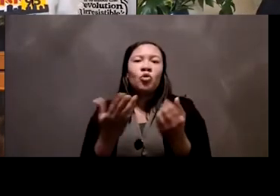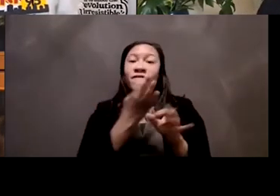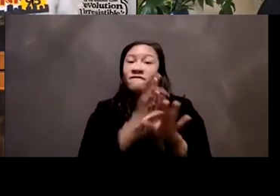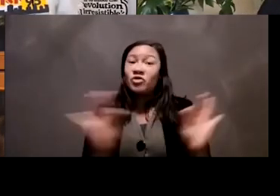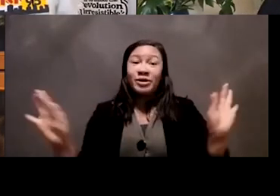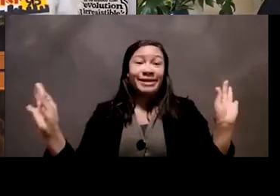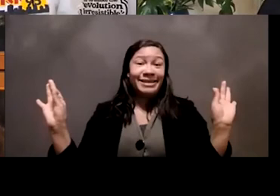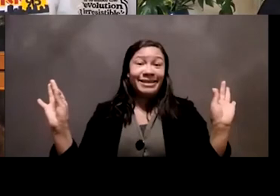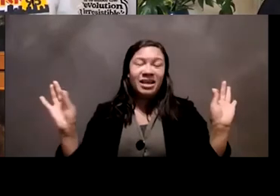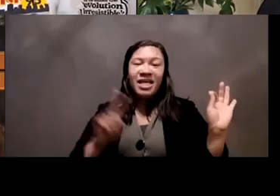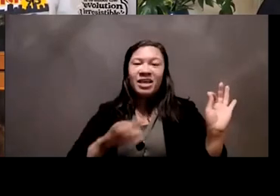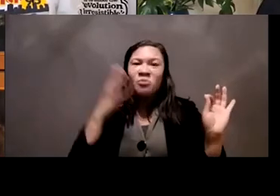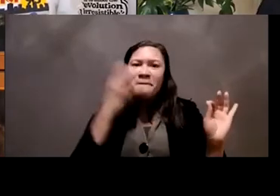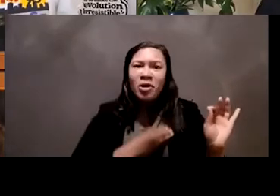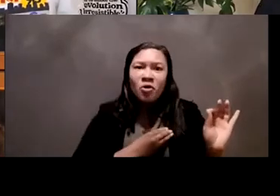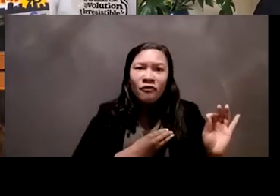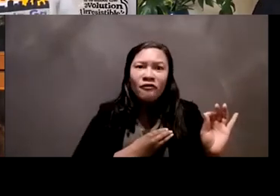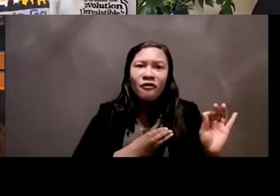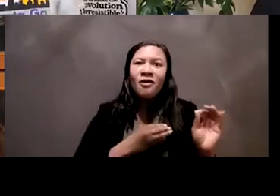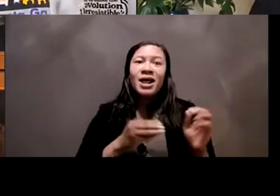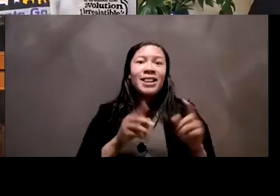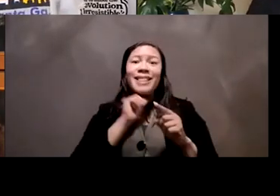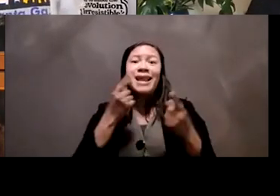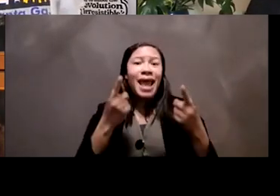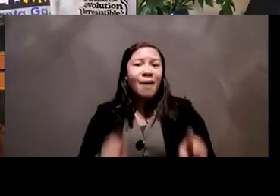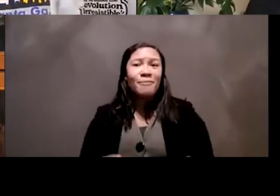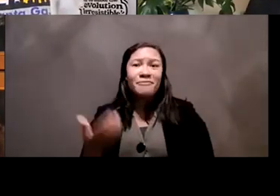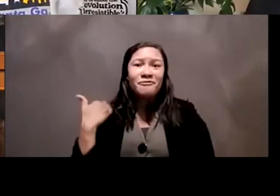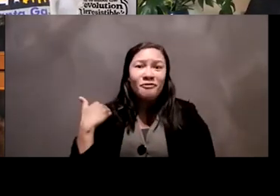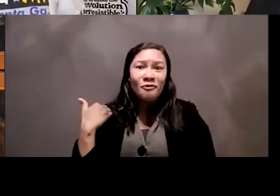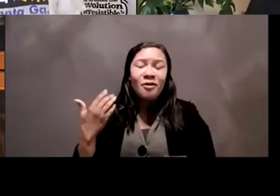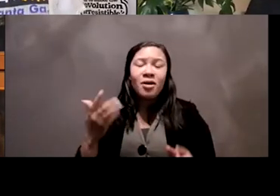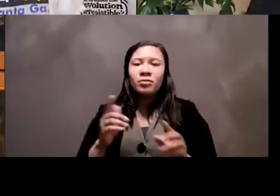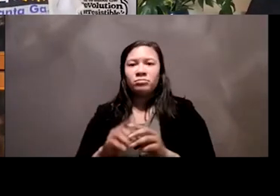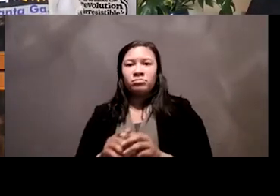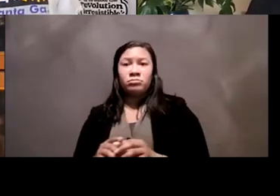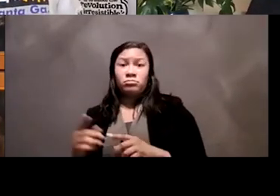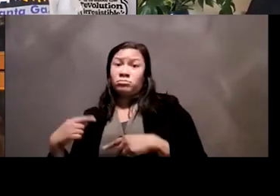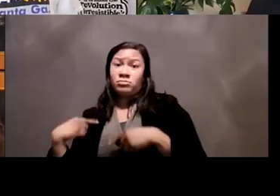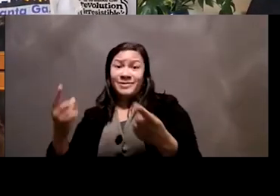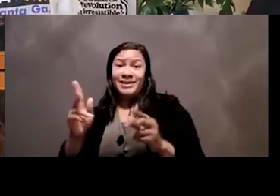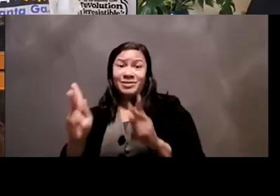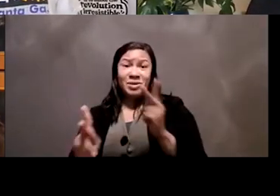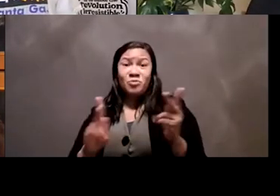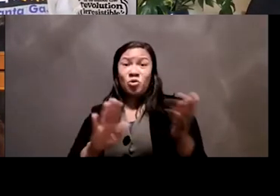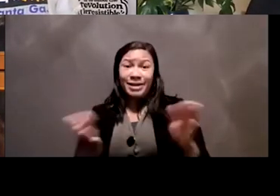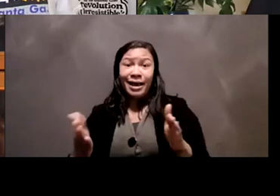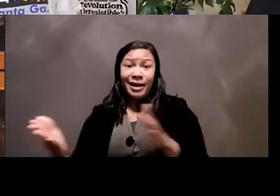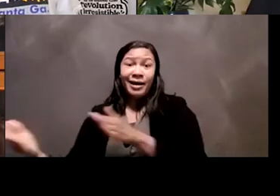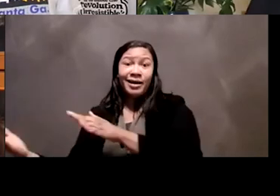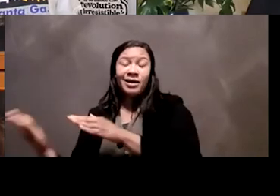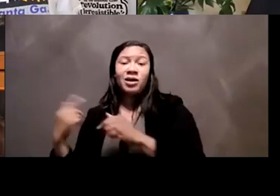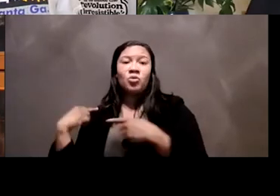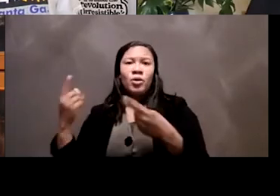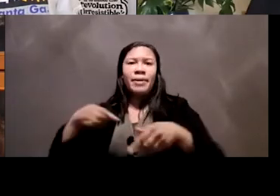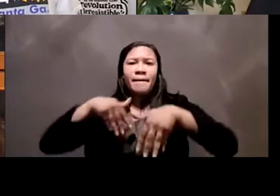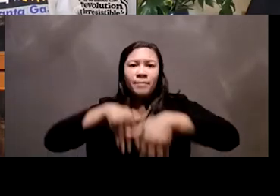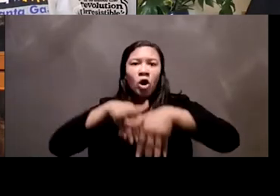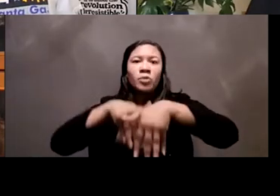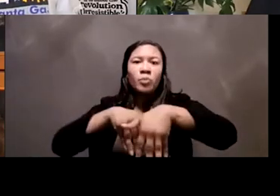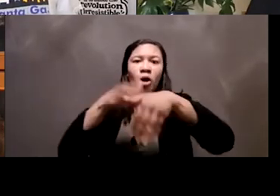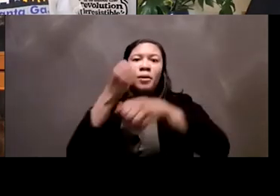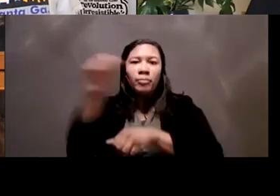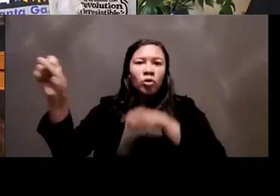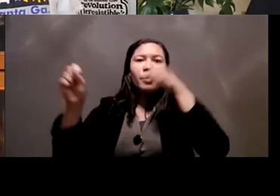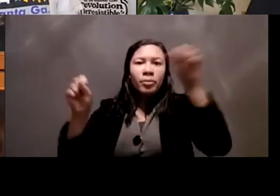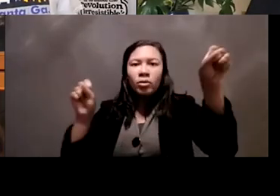that happen before? And, you know, people have been dying. We have been marching forever. So why is it now in this year that